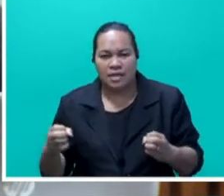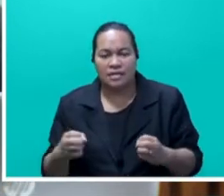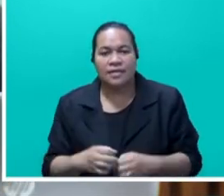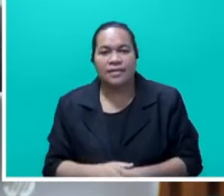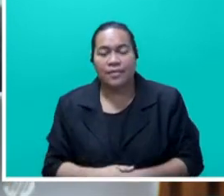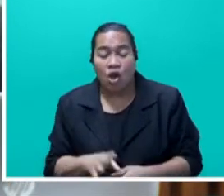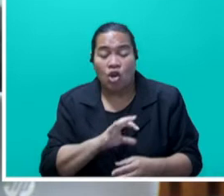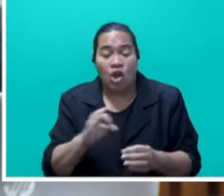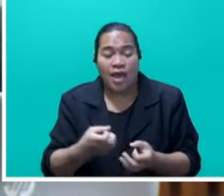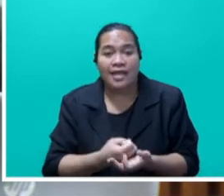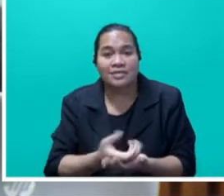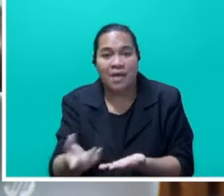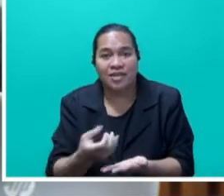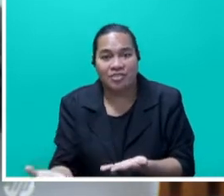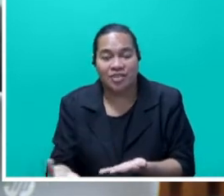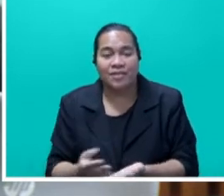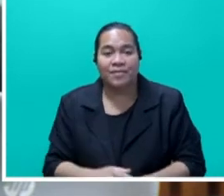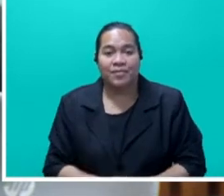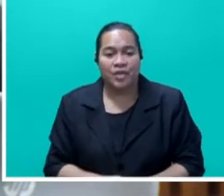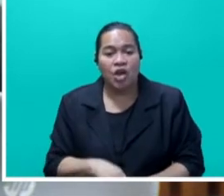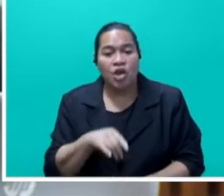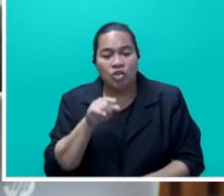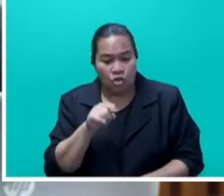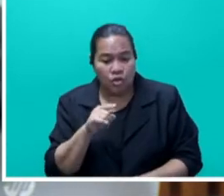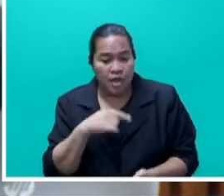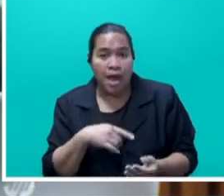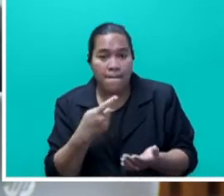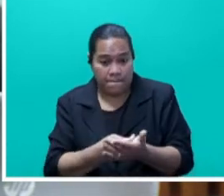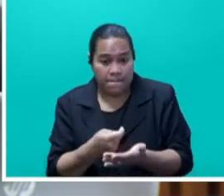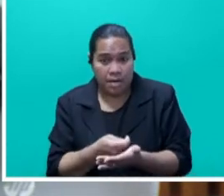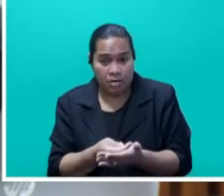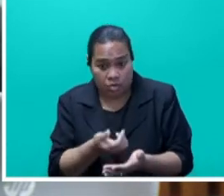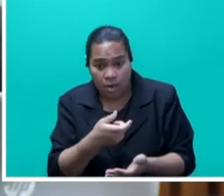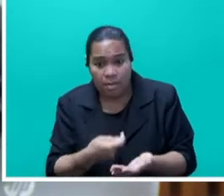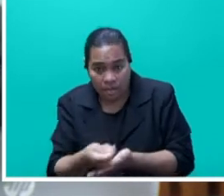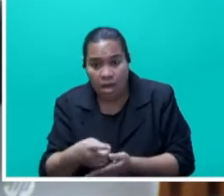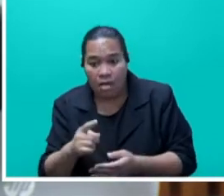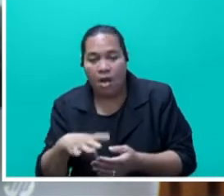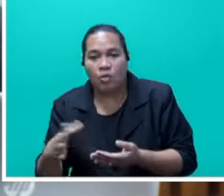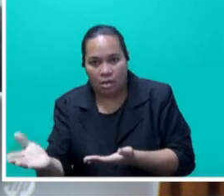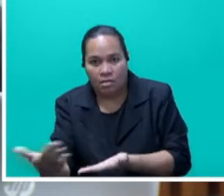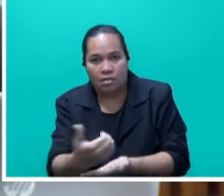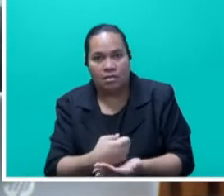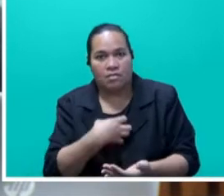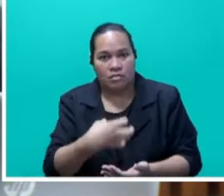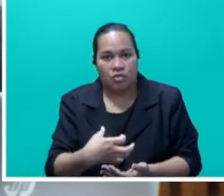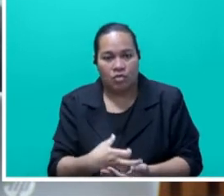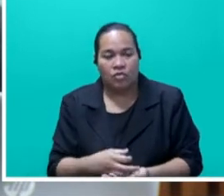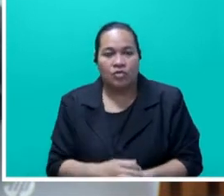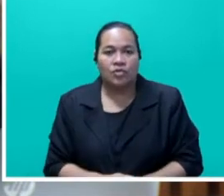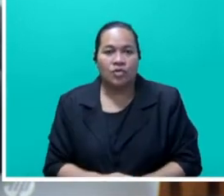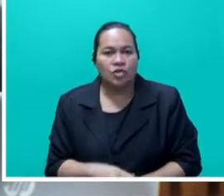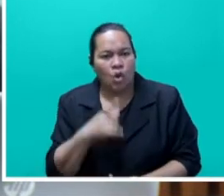Speaker, comparatively, this return on investment is on the higher side comparatively to other developing countries,